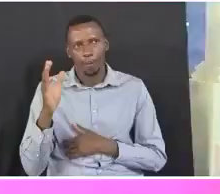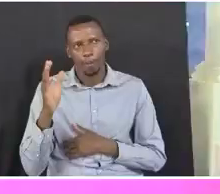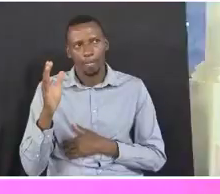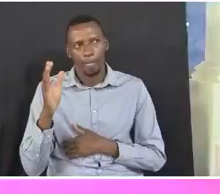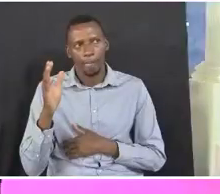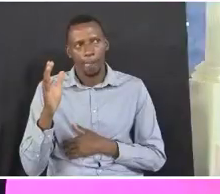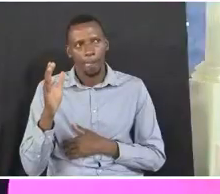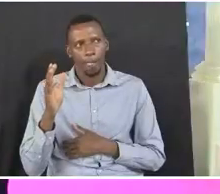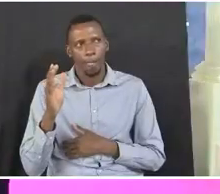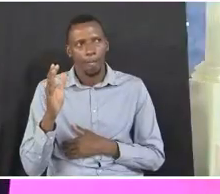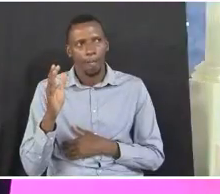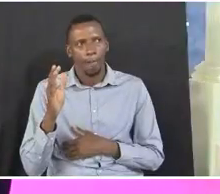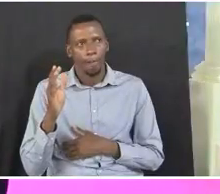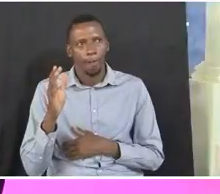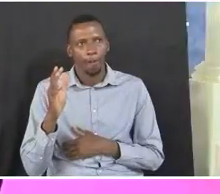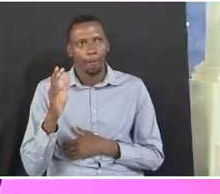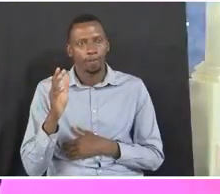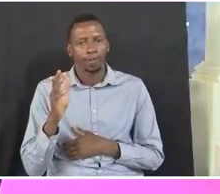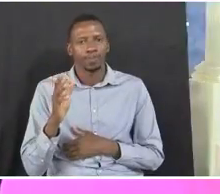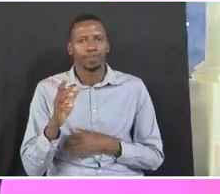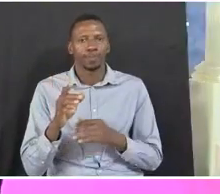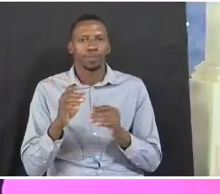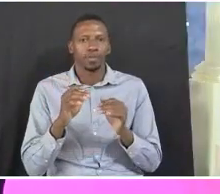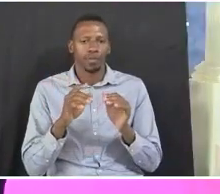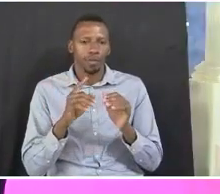the instructions God gave us